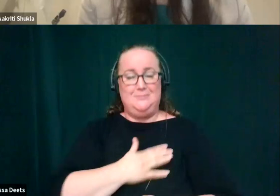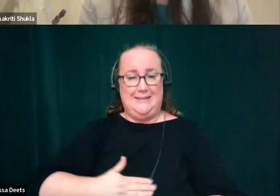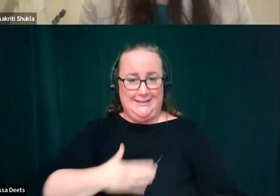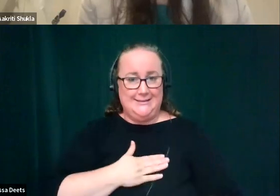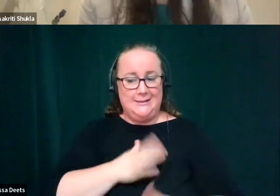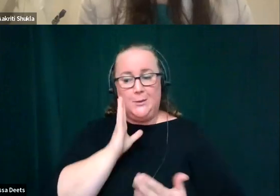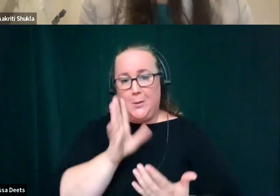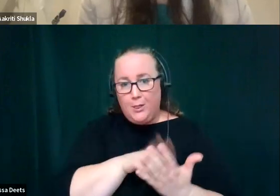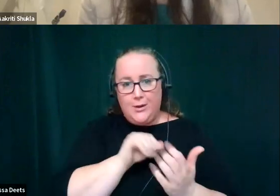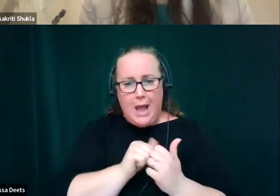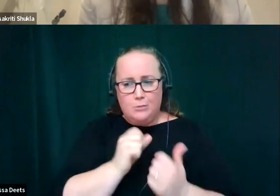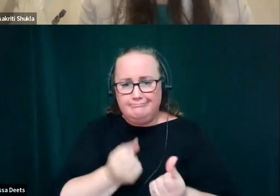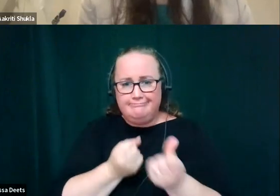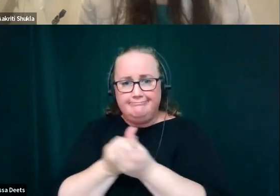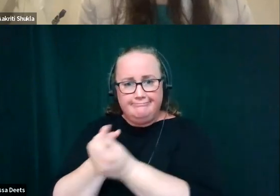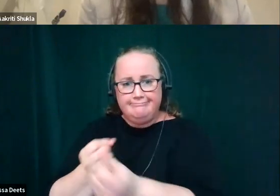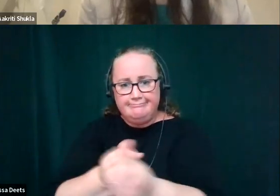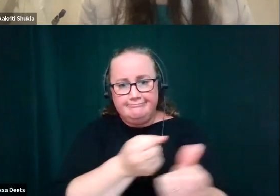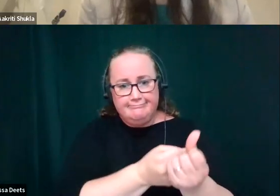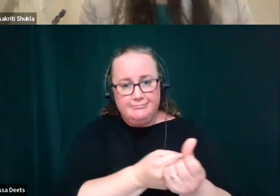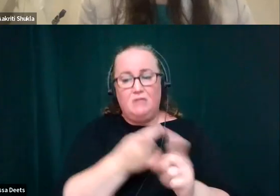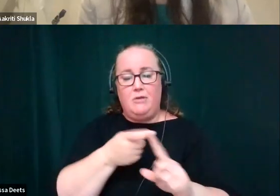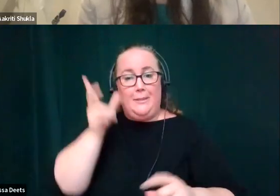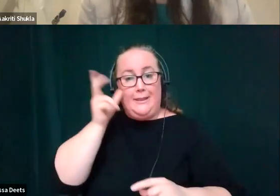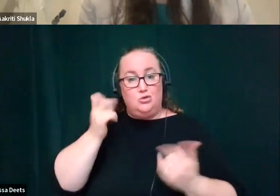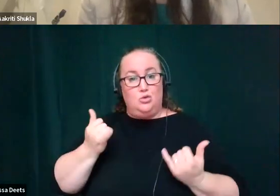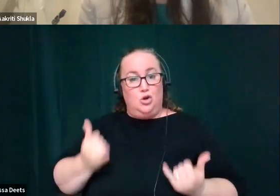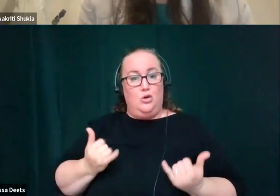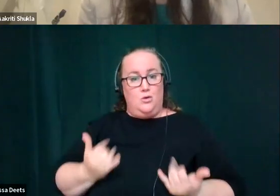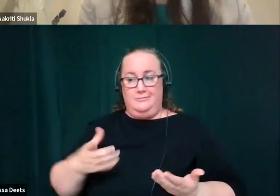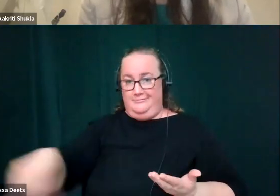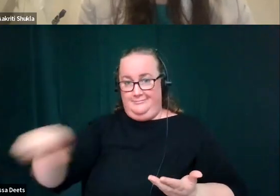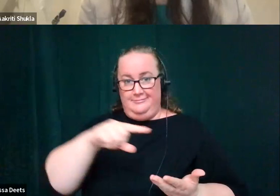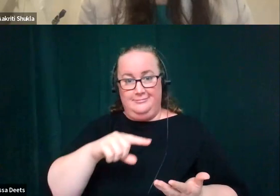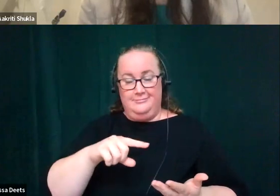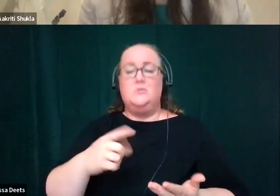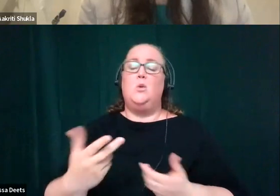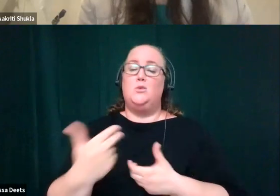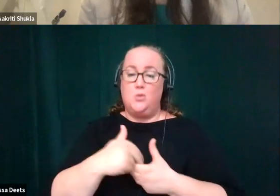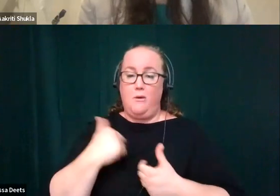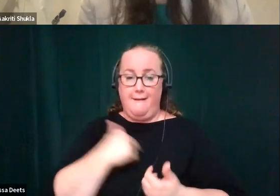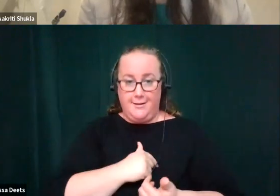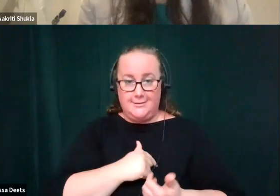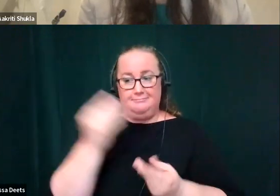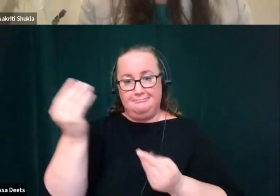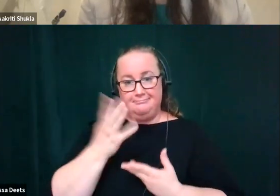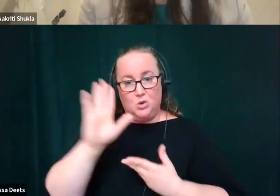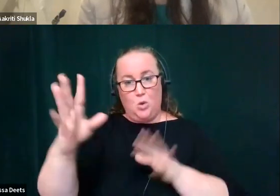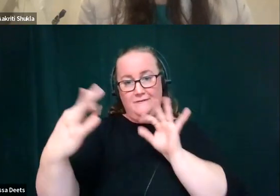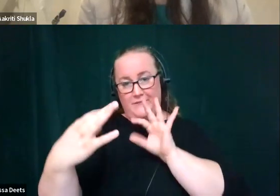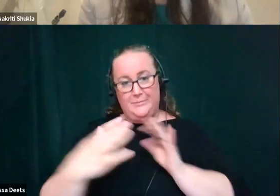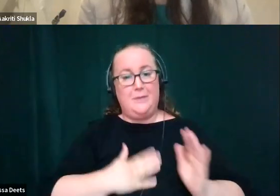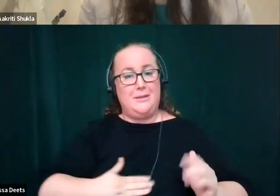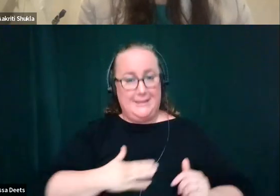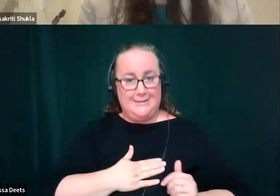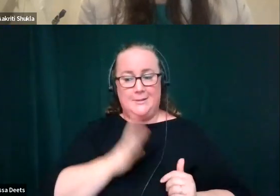support more patients by listening to our current ones. So we would love for you to join our community and give us your feedback as a patient so